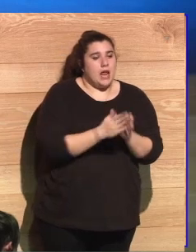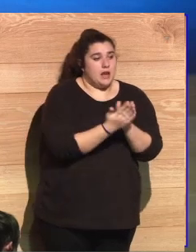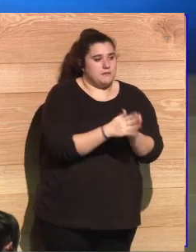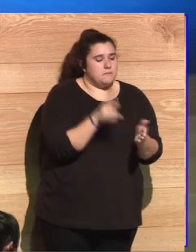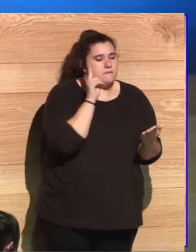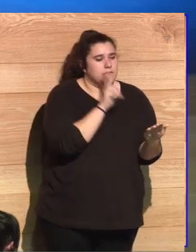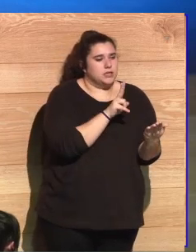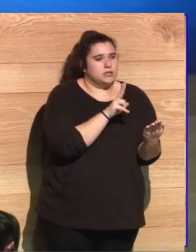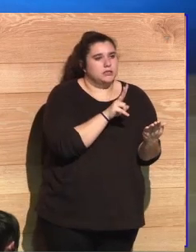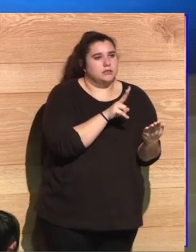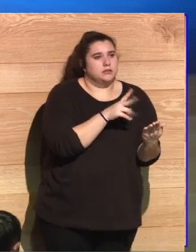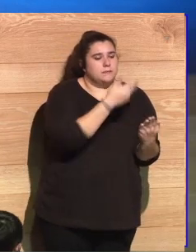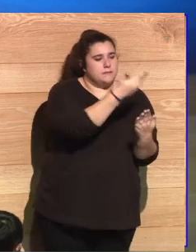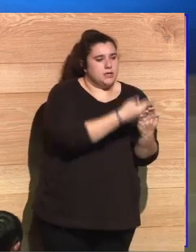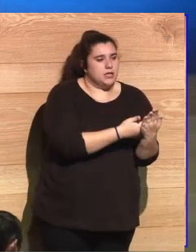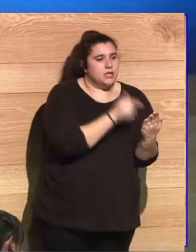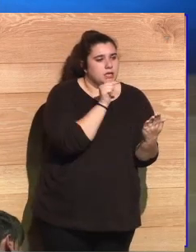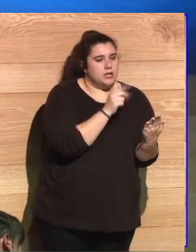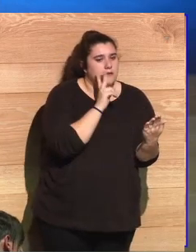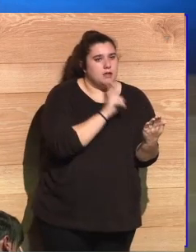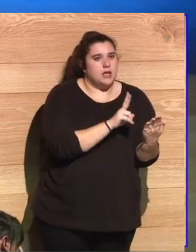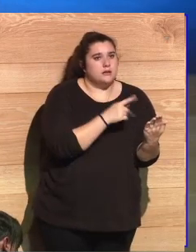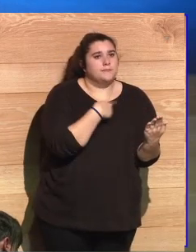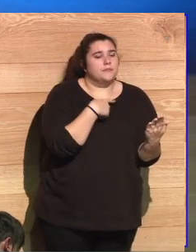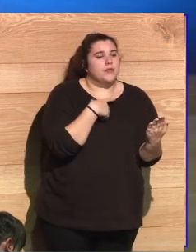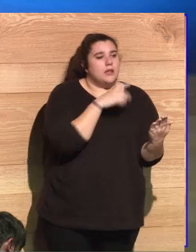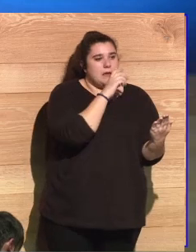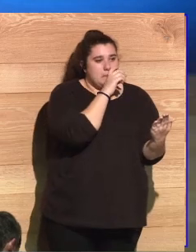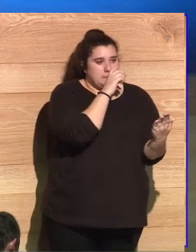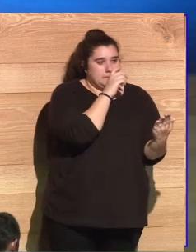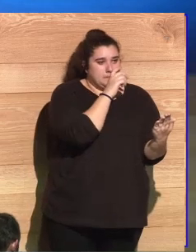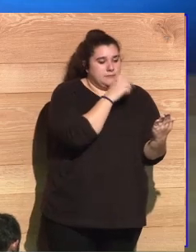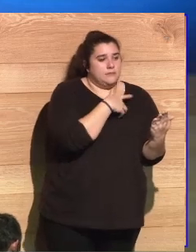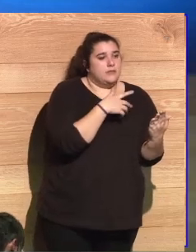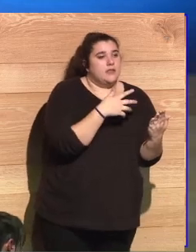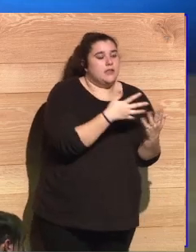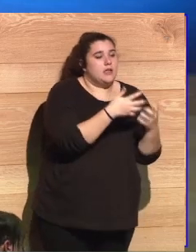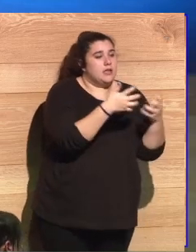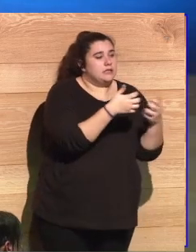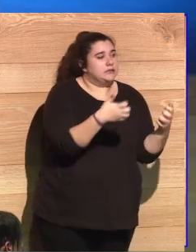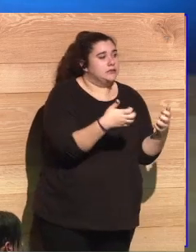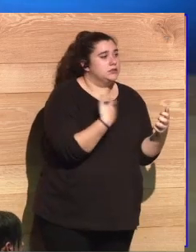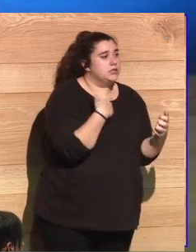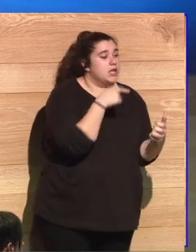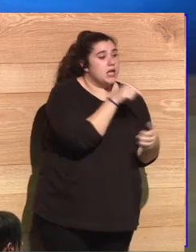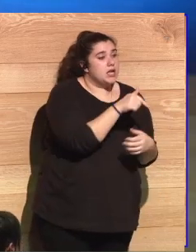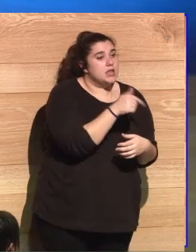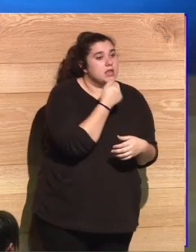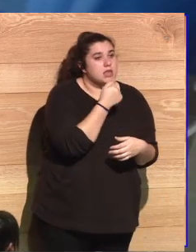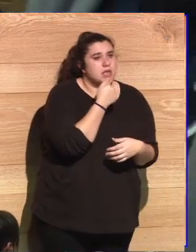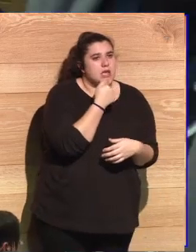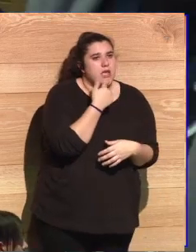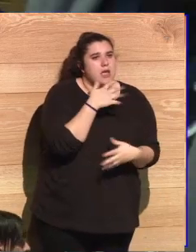session. Well, I was having a look at the cover of the book, and there's a quote that it comes from the Times. It says that